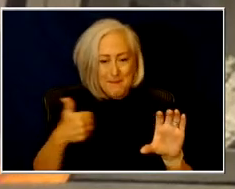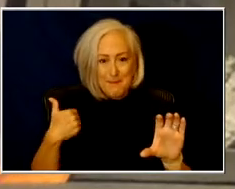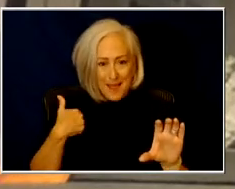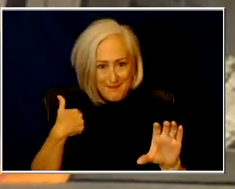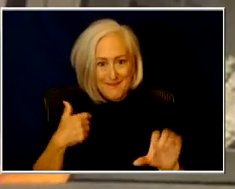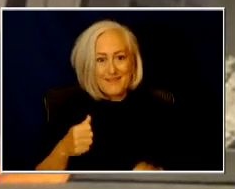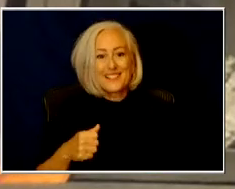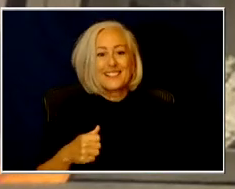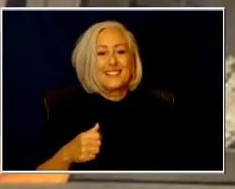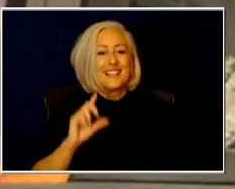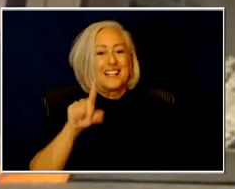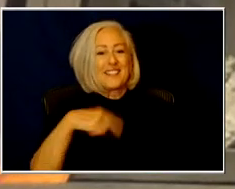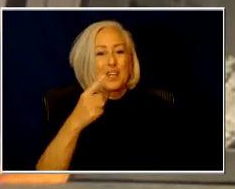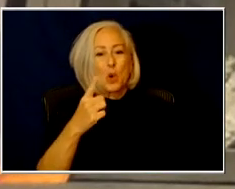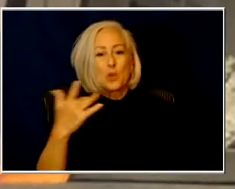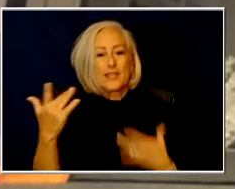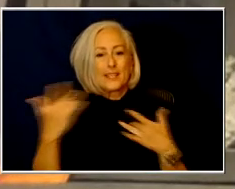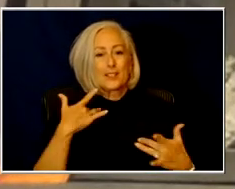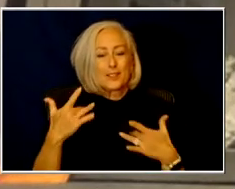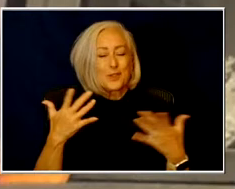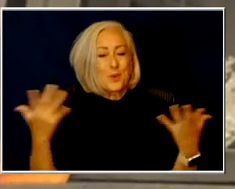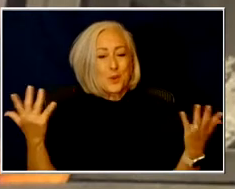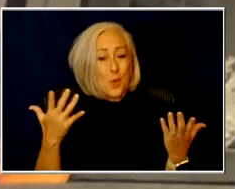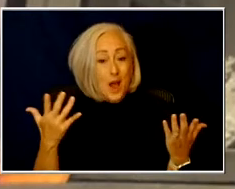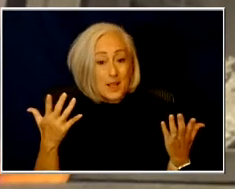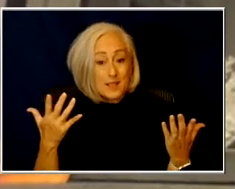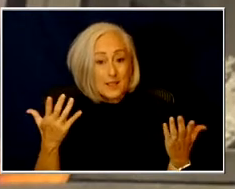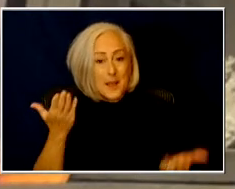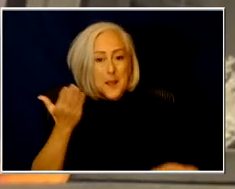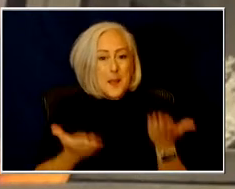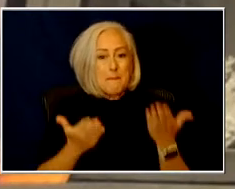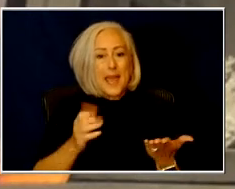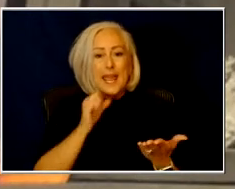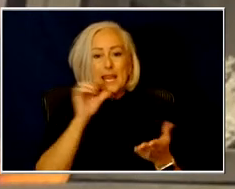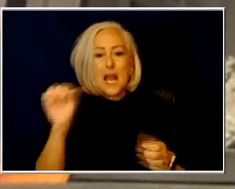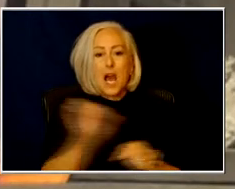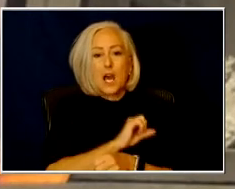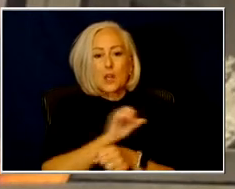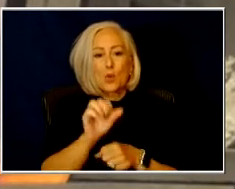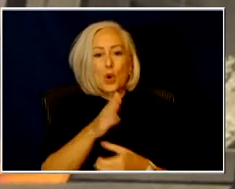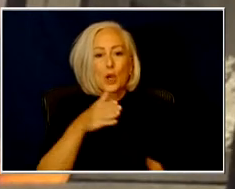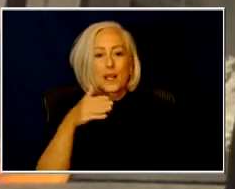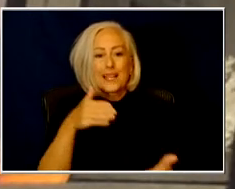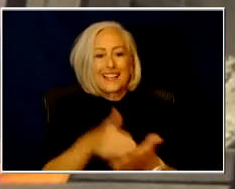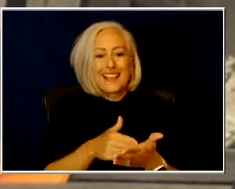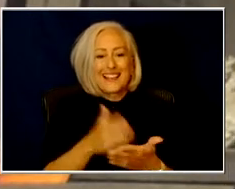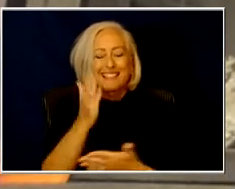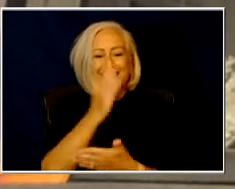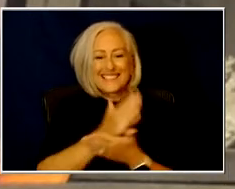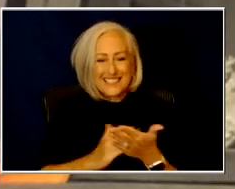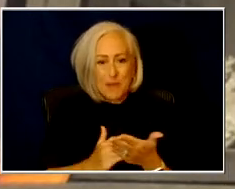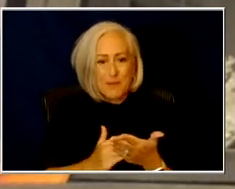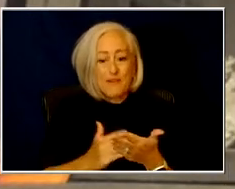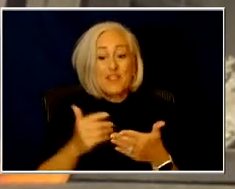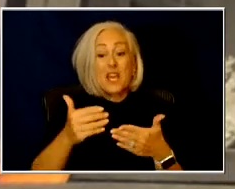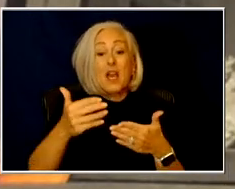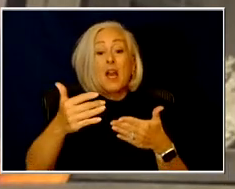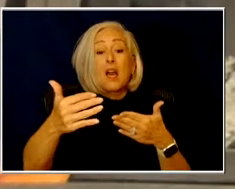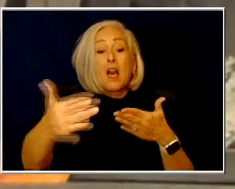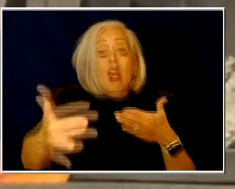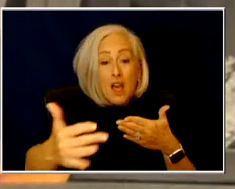the only concern I have is that it may not work well against some of the coming variants